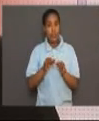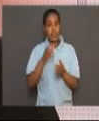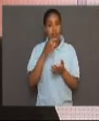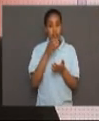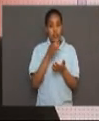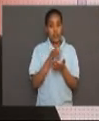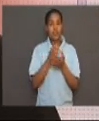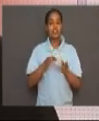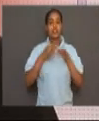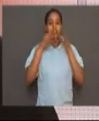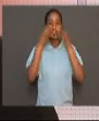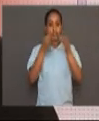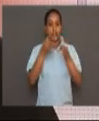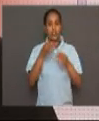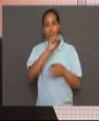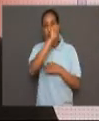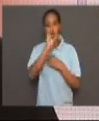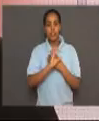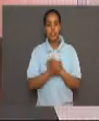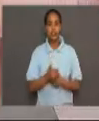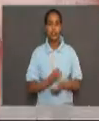glass transition temperature.